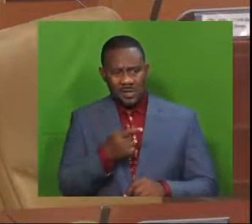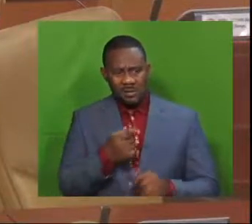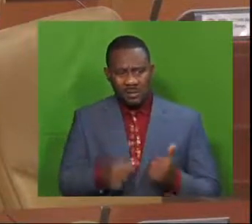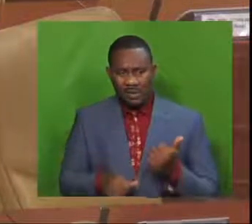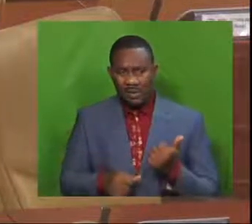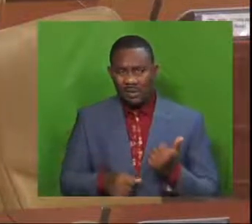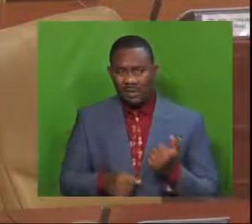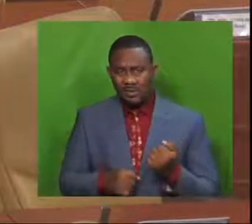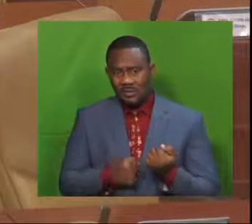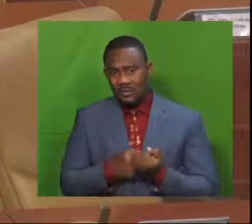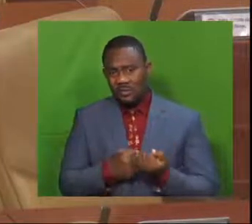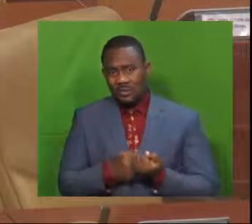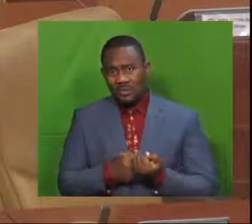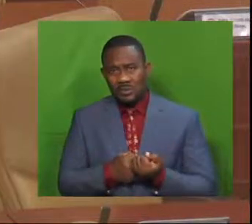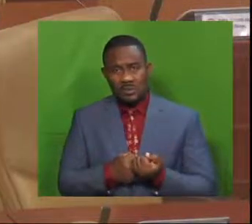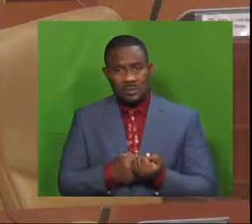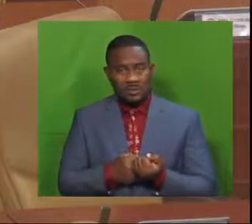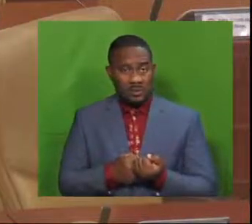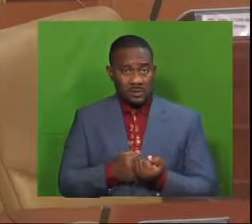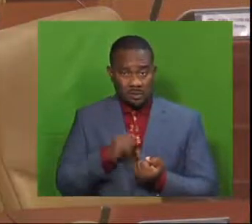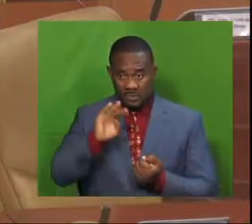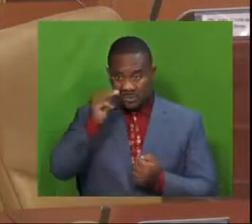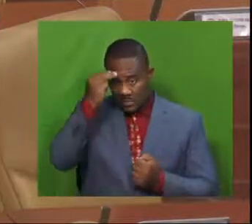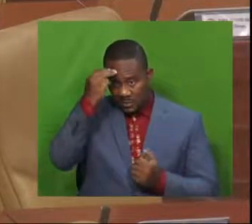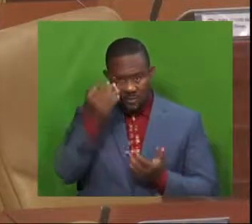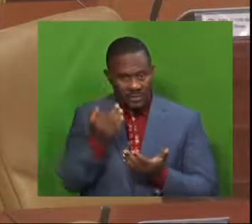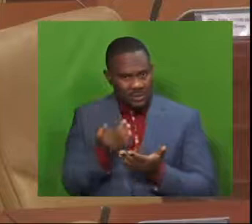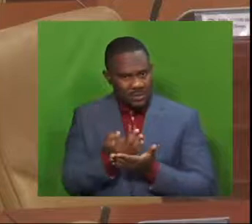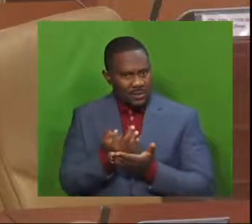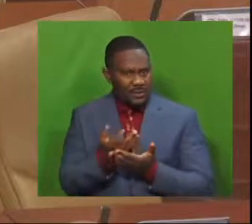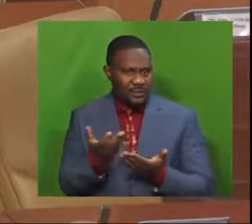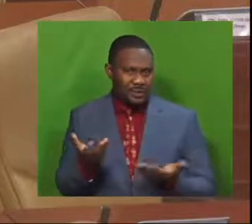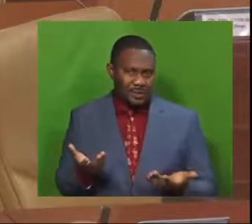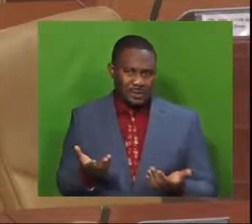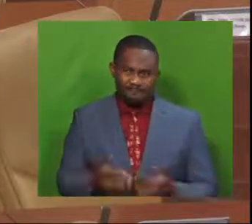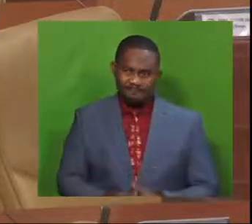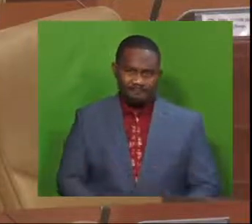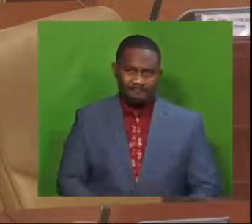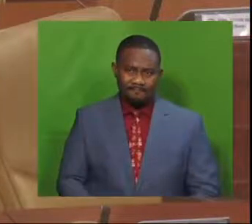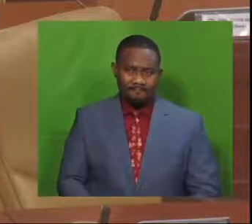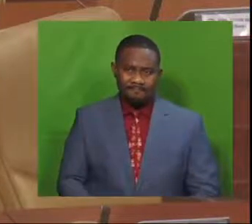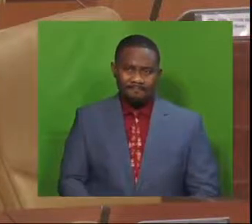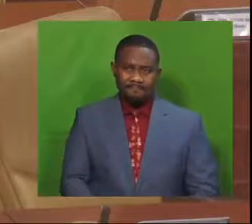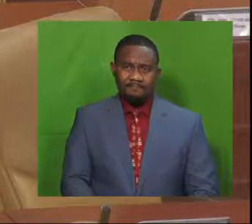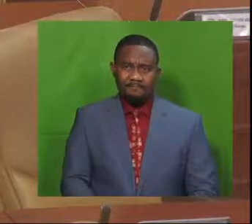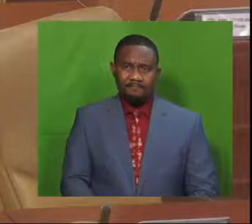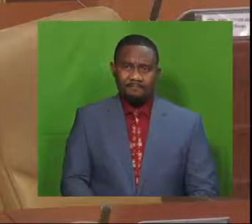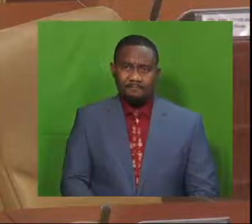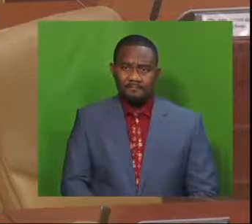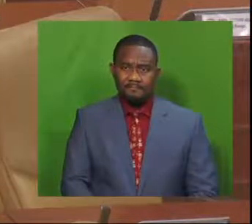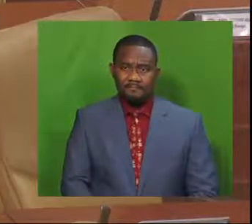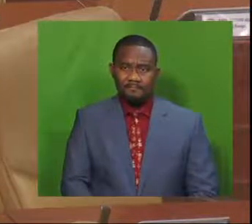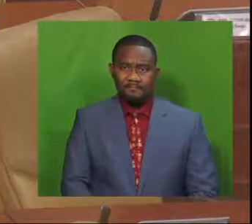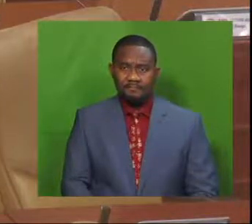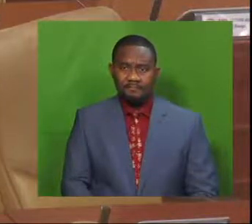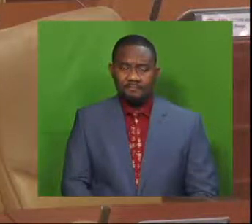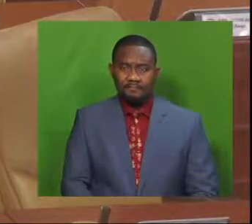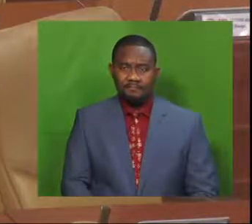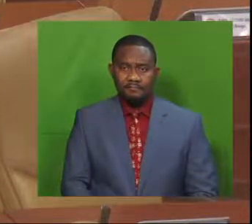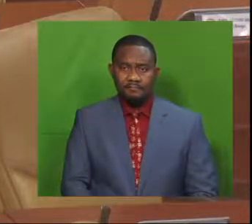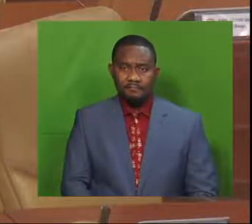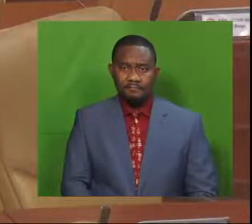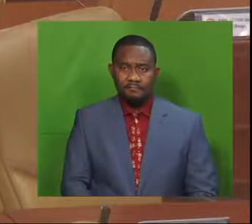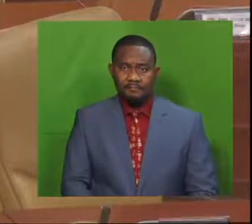Minister to evade accountability. And this House will not countenance that, Mr. Speaker. In the spirit